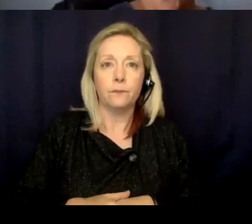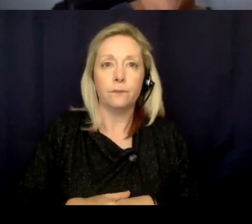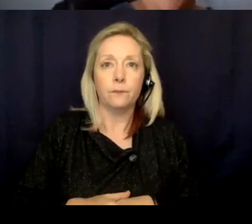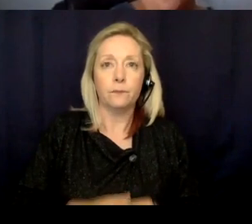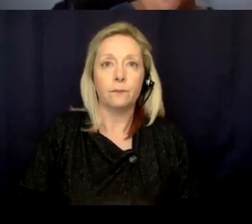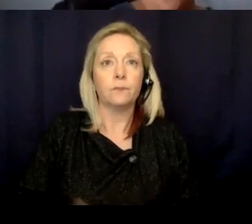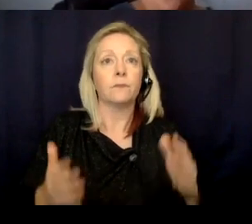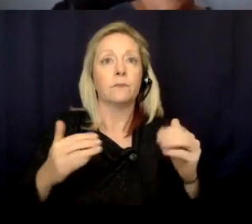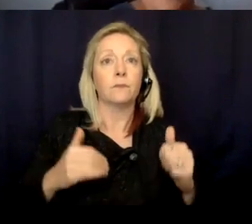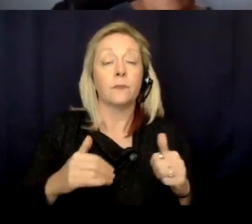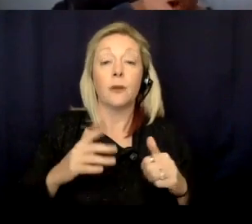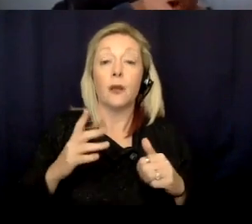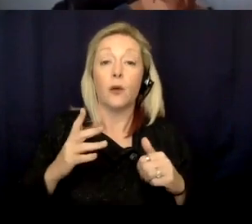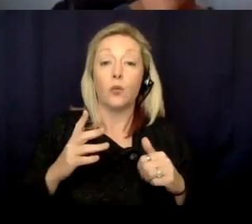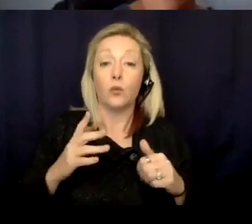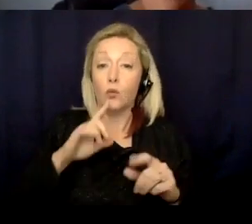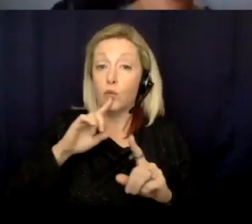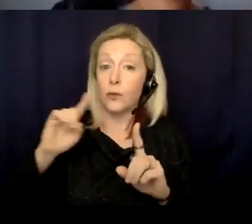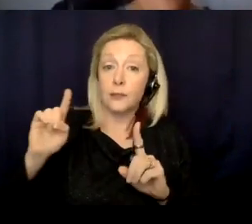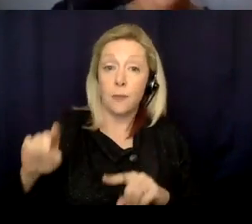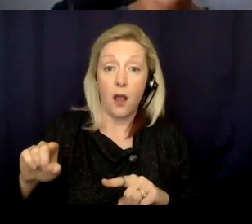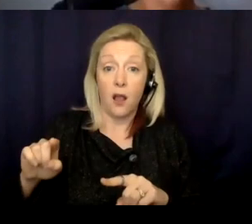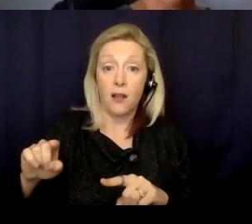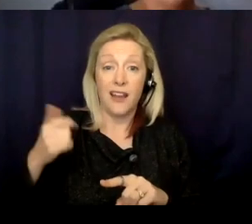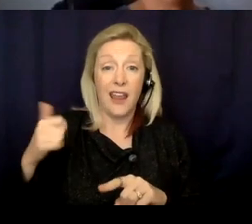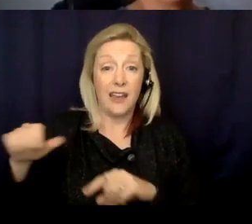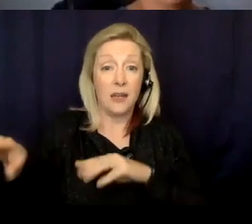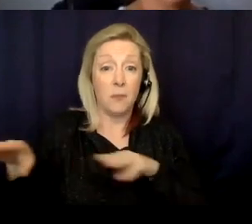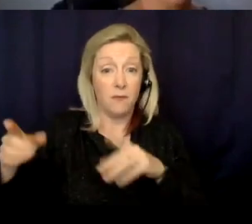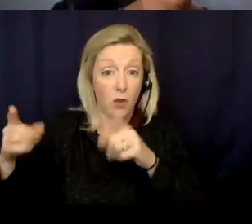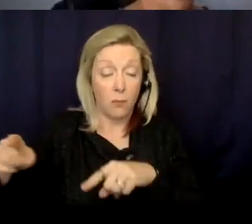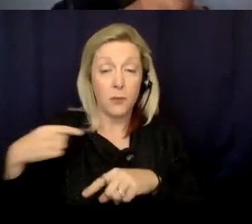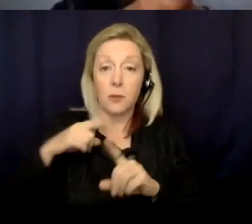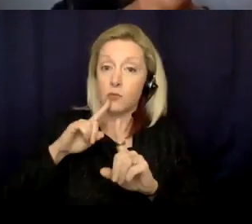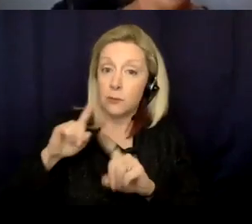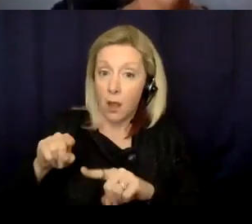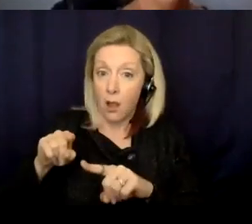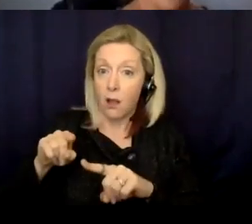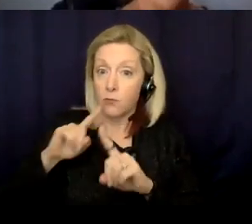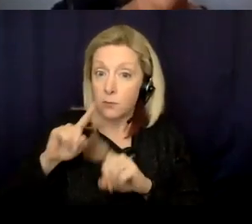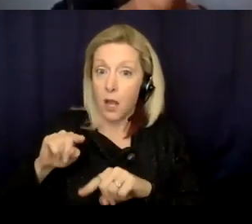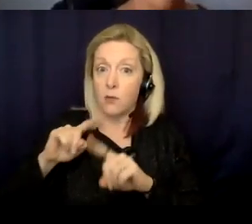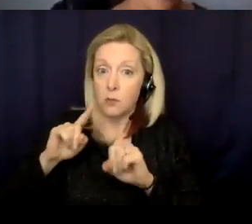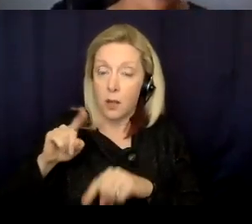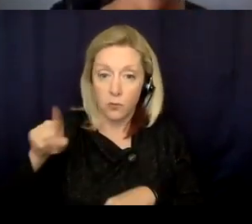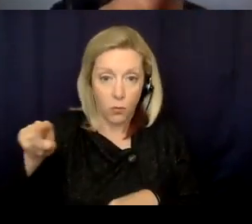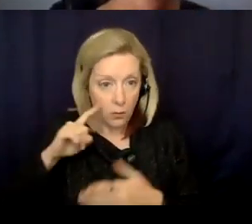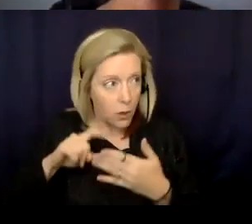So we need to respond to those behaviors so that they become aware that